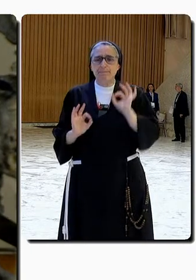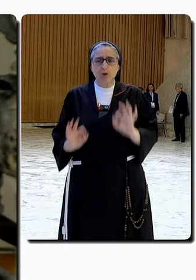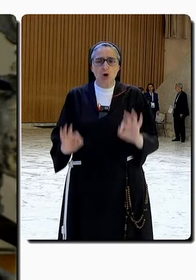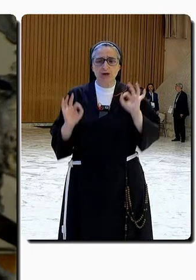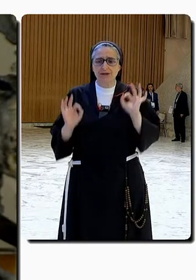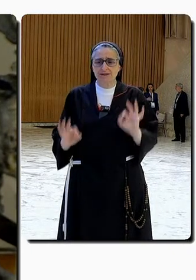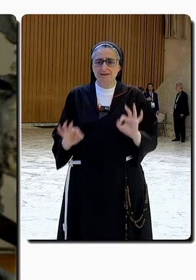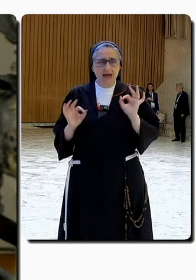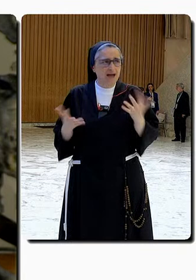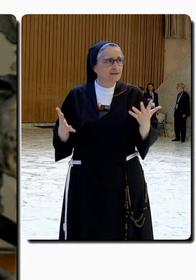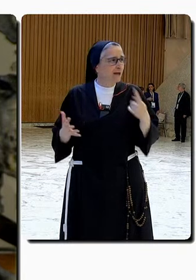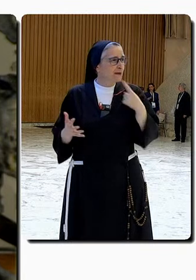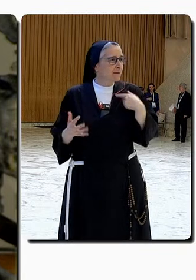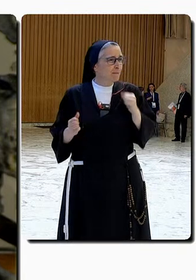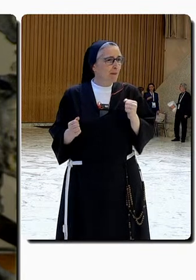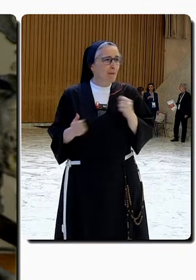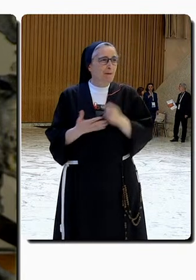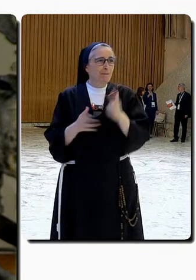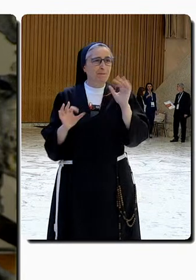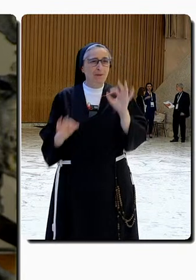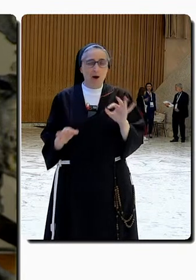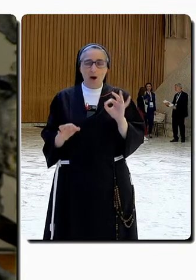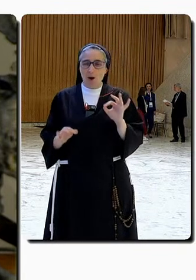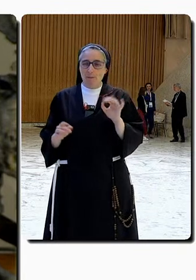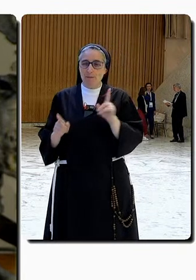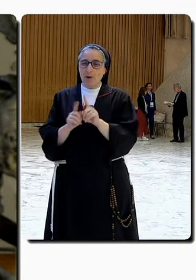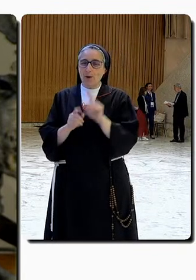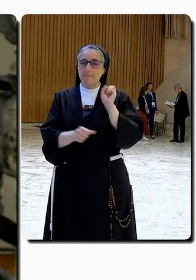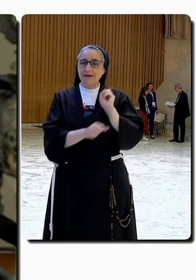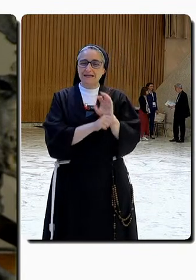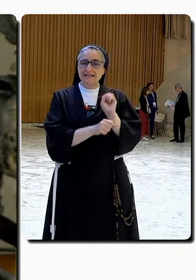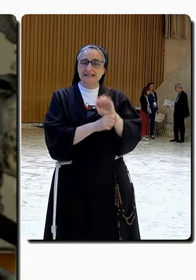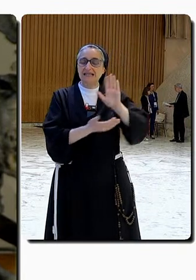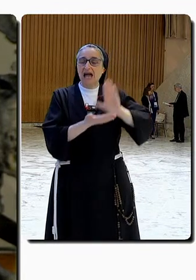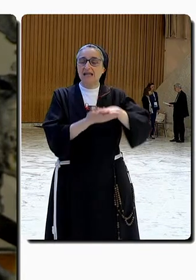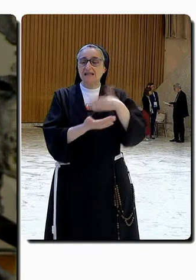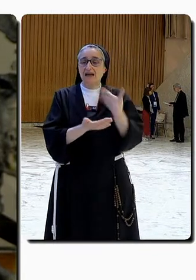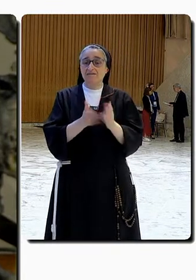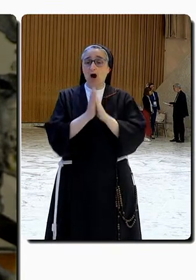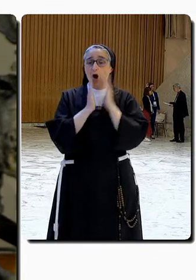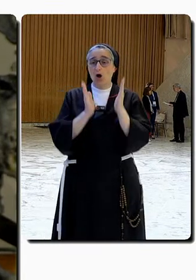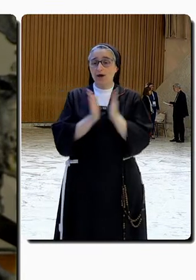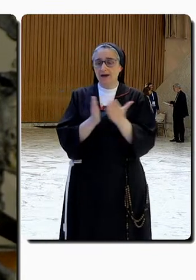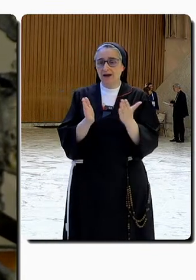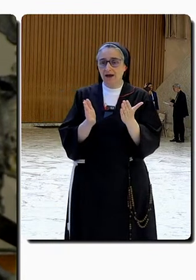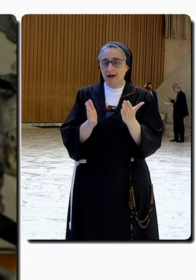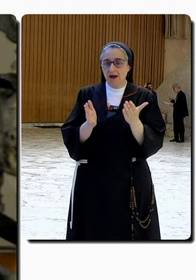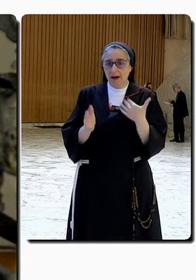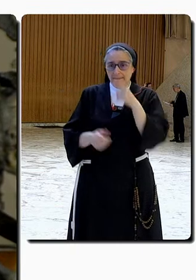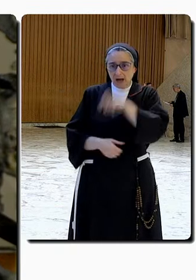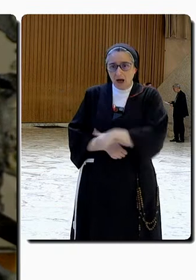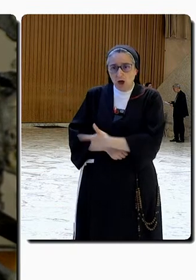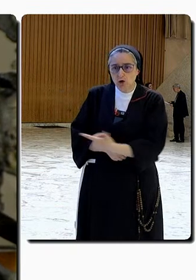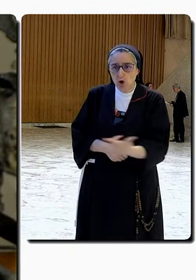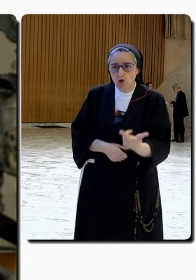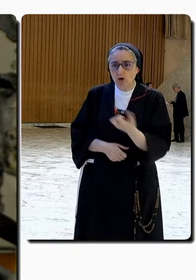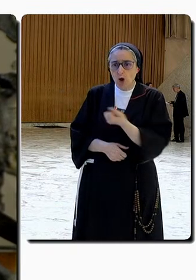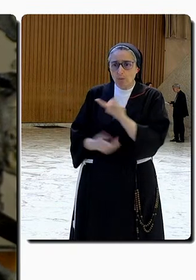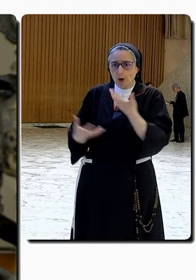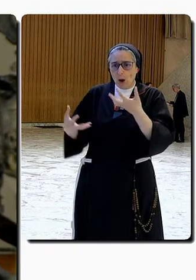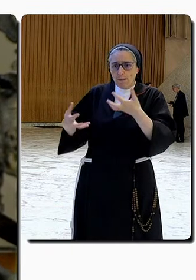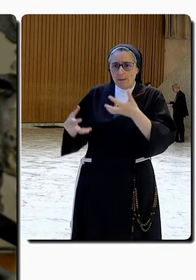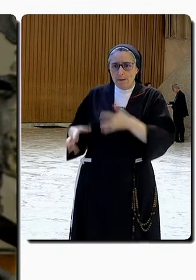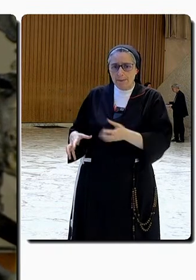values. How we will cope when their number is sharply falling? Who will stay by us as